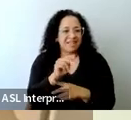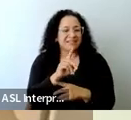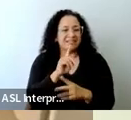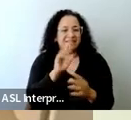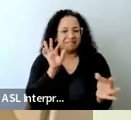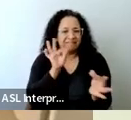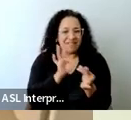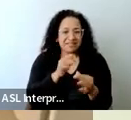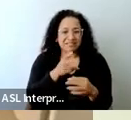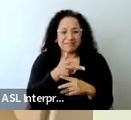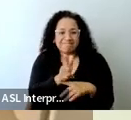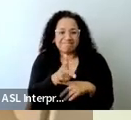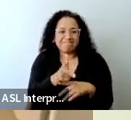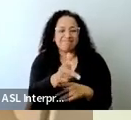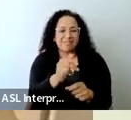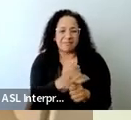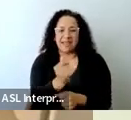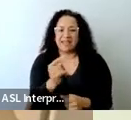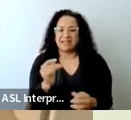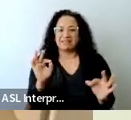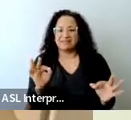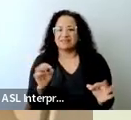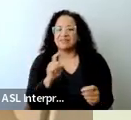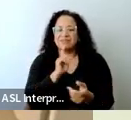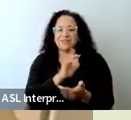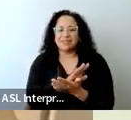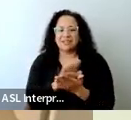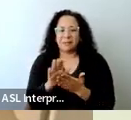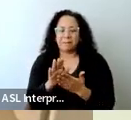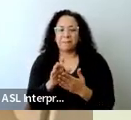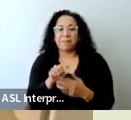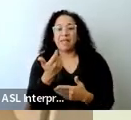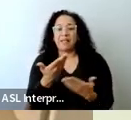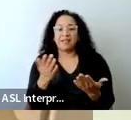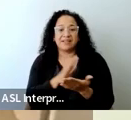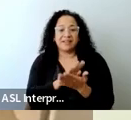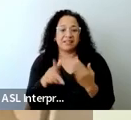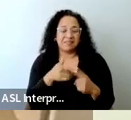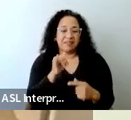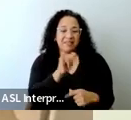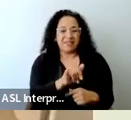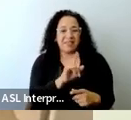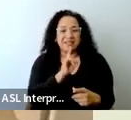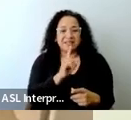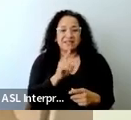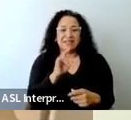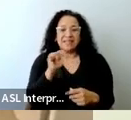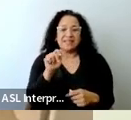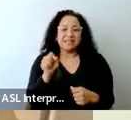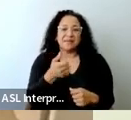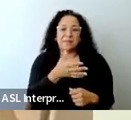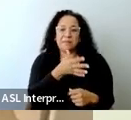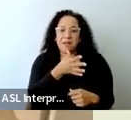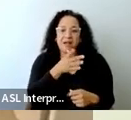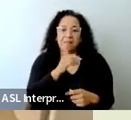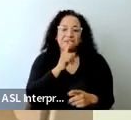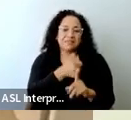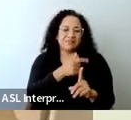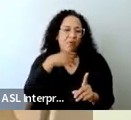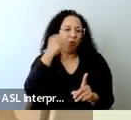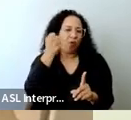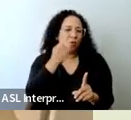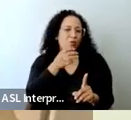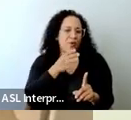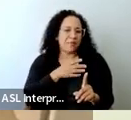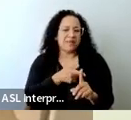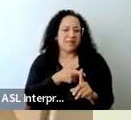fits. So it's really nice. The other nice thing I'll say about that is that Ian's mom is older. And